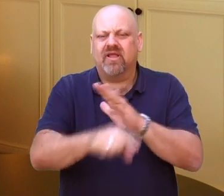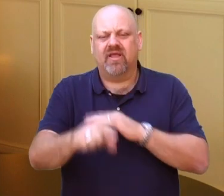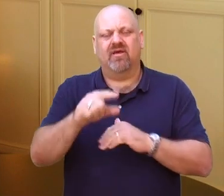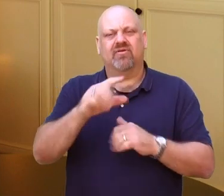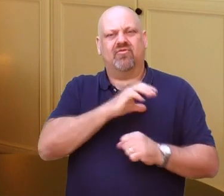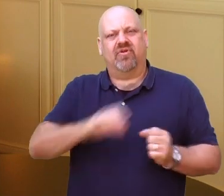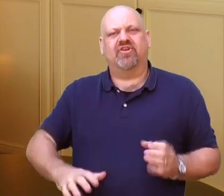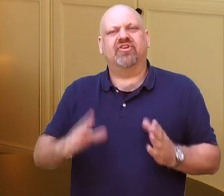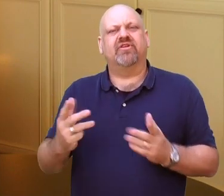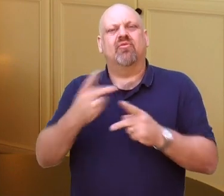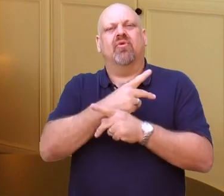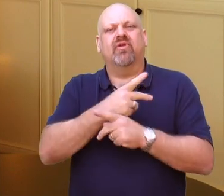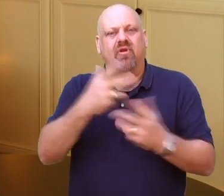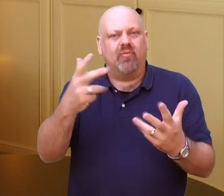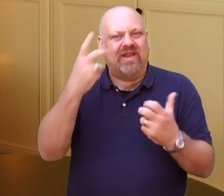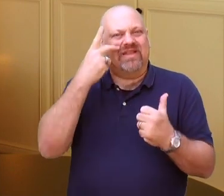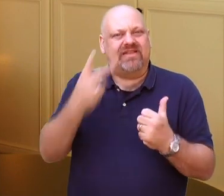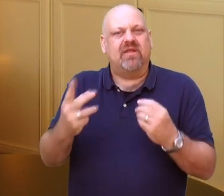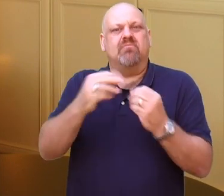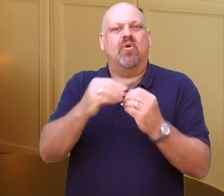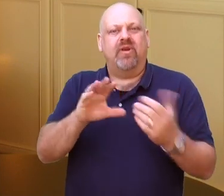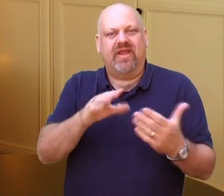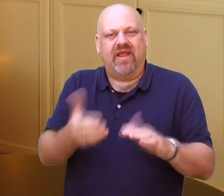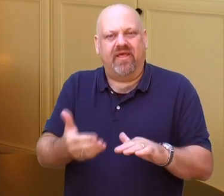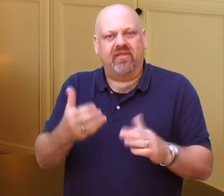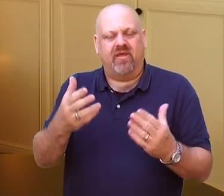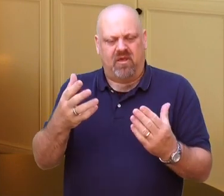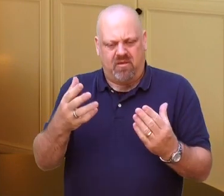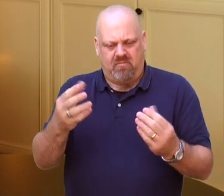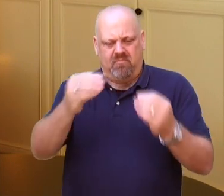wanted to see more death, more carnage.